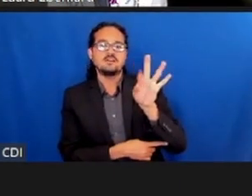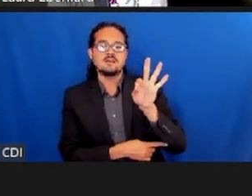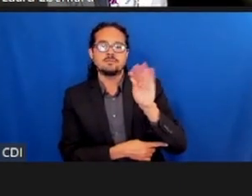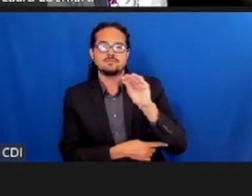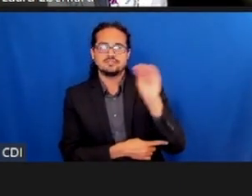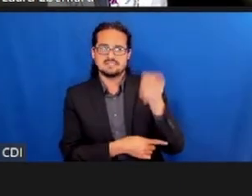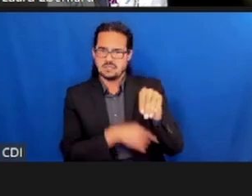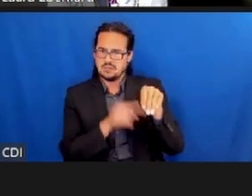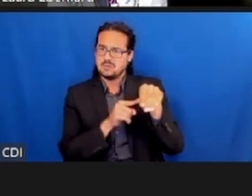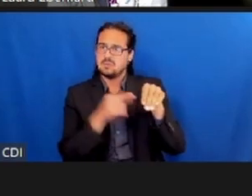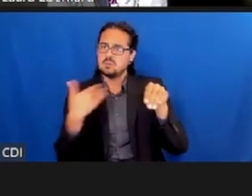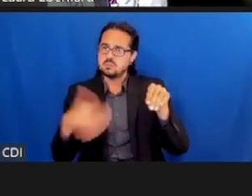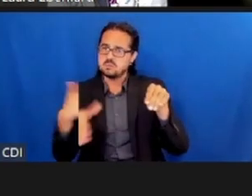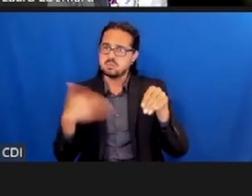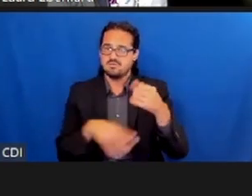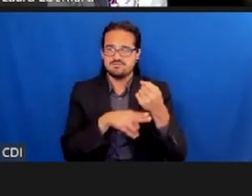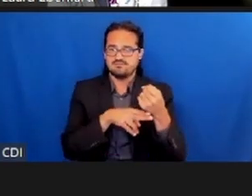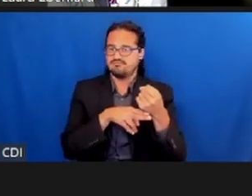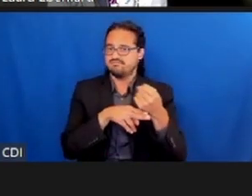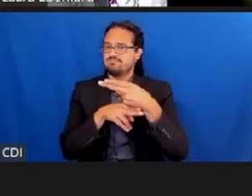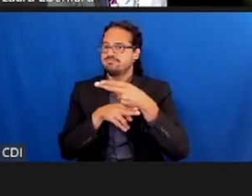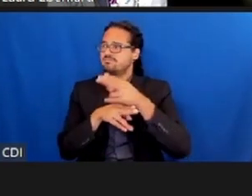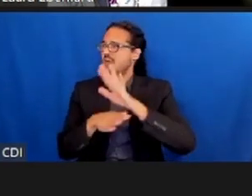state. Next slide, please.